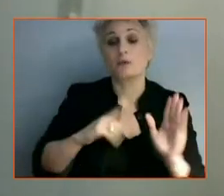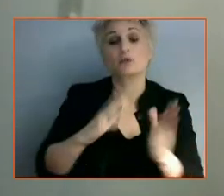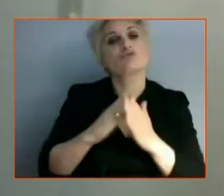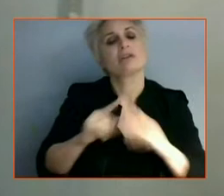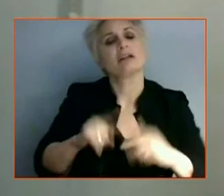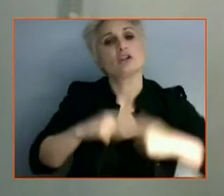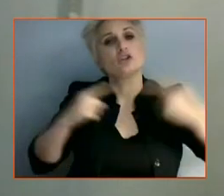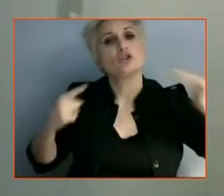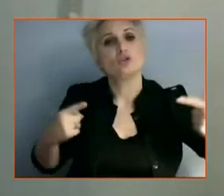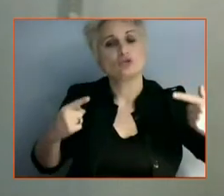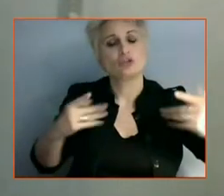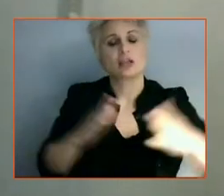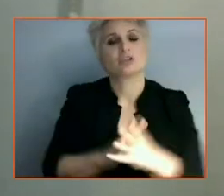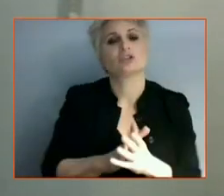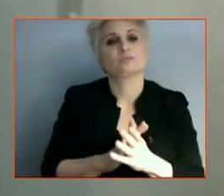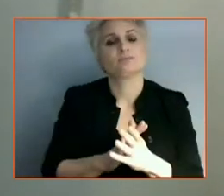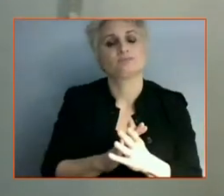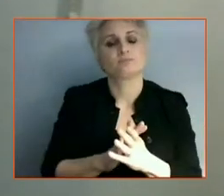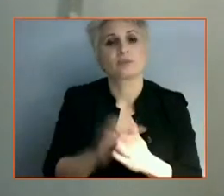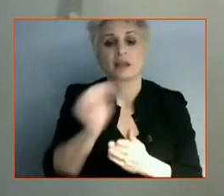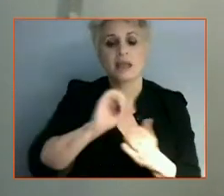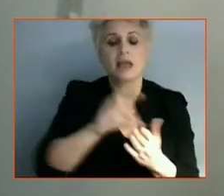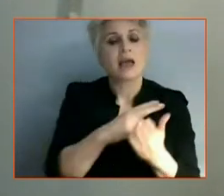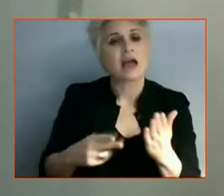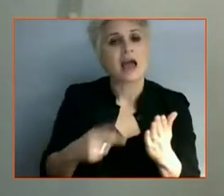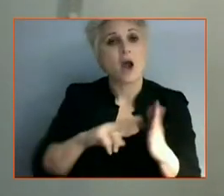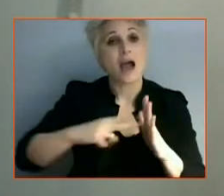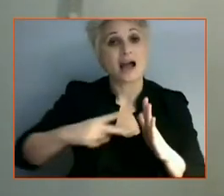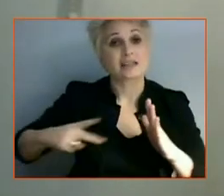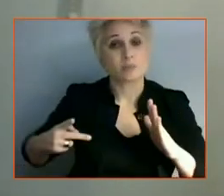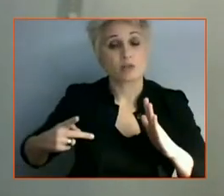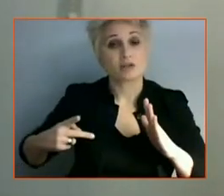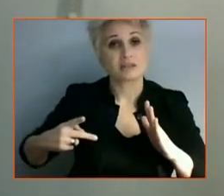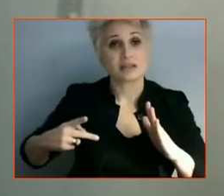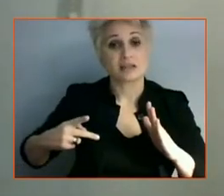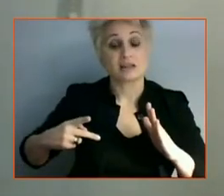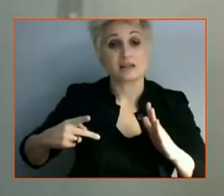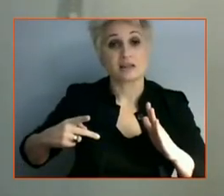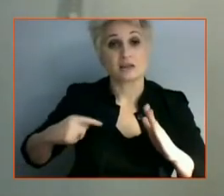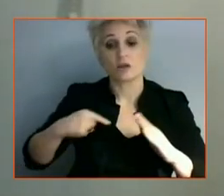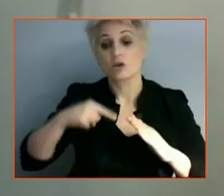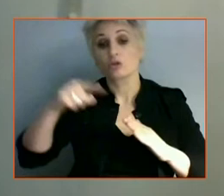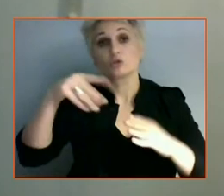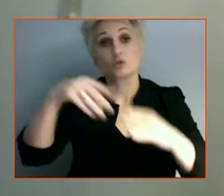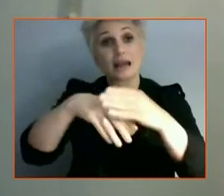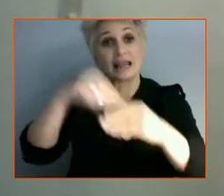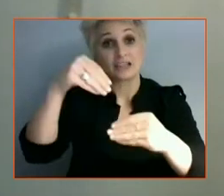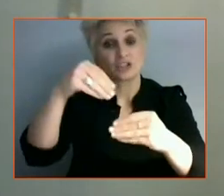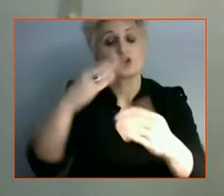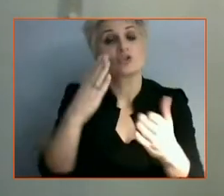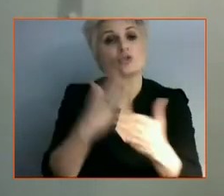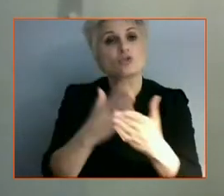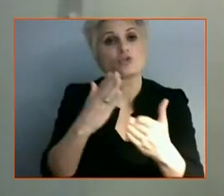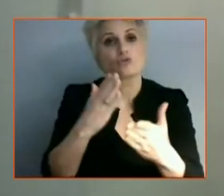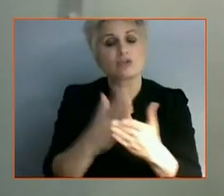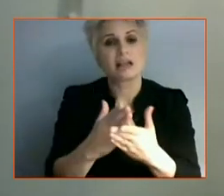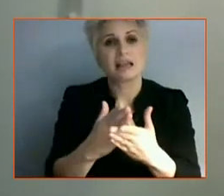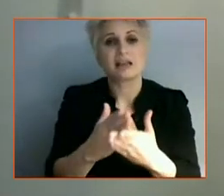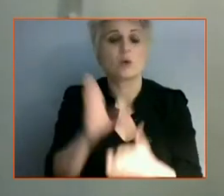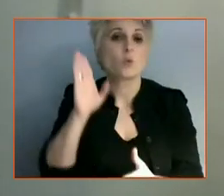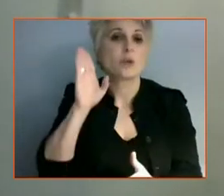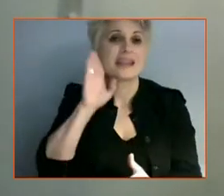country. Our arts policy heading into this election is very much informed by what the sector have told us they